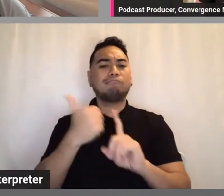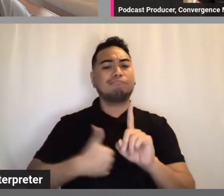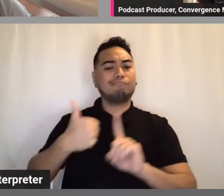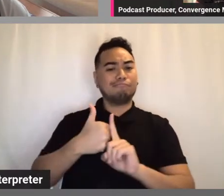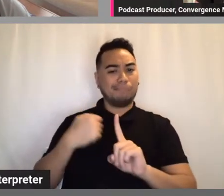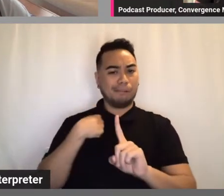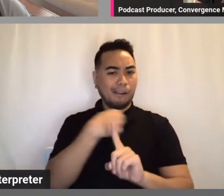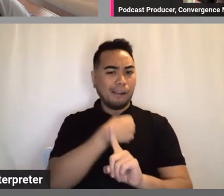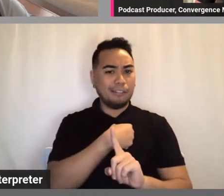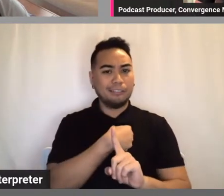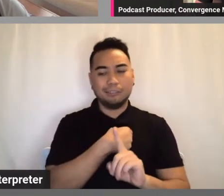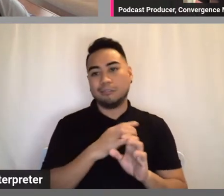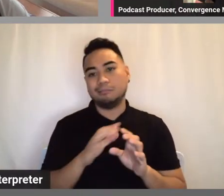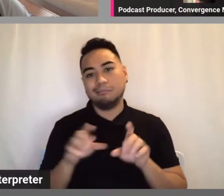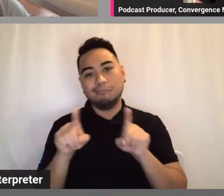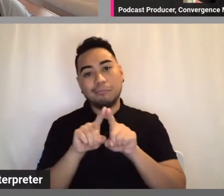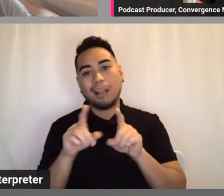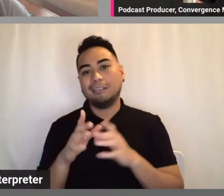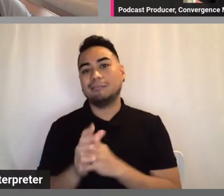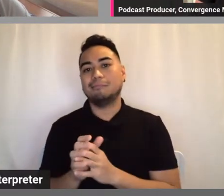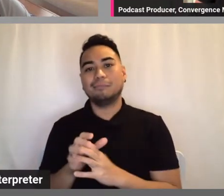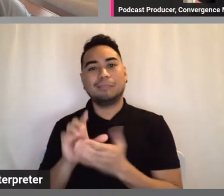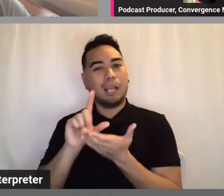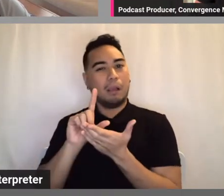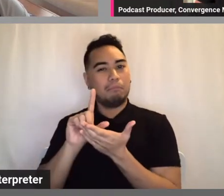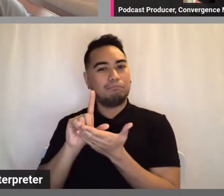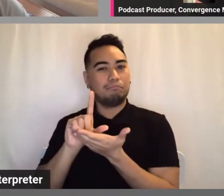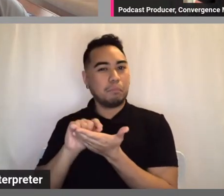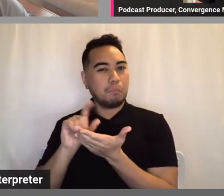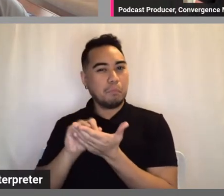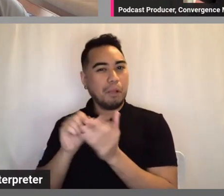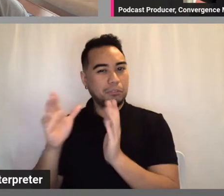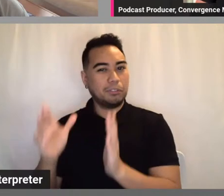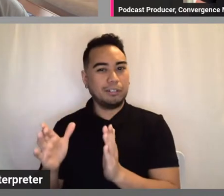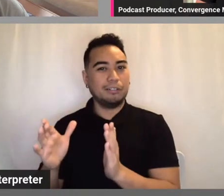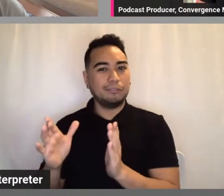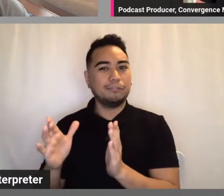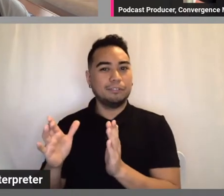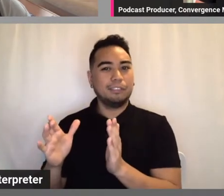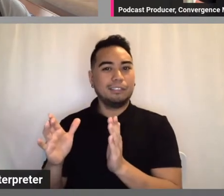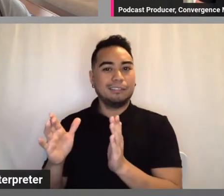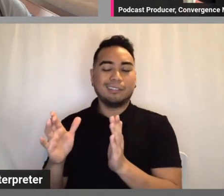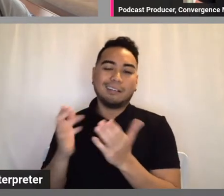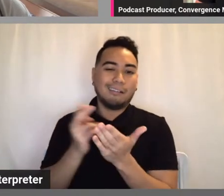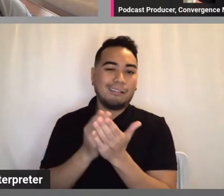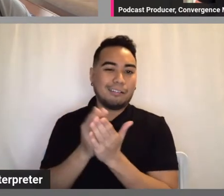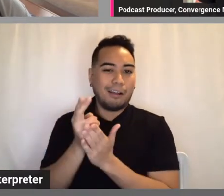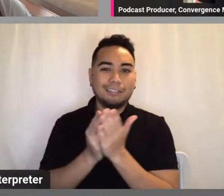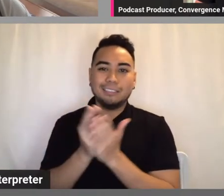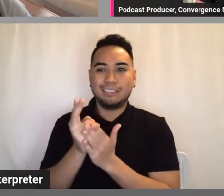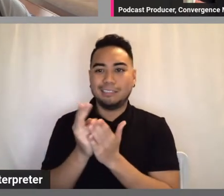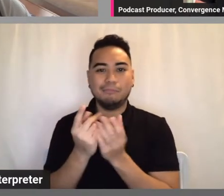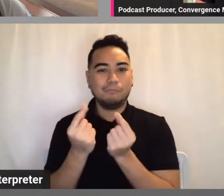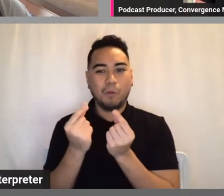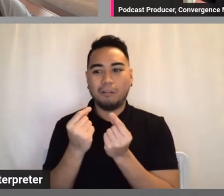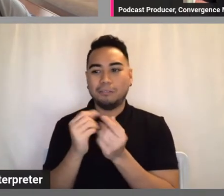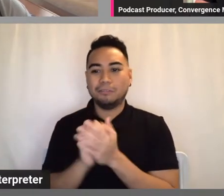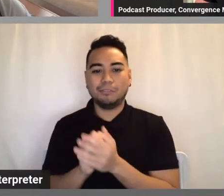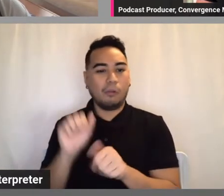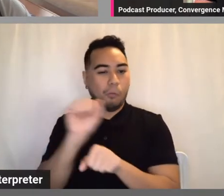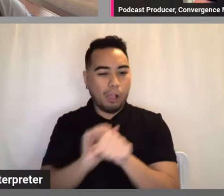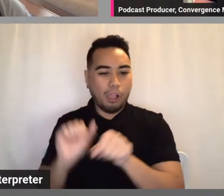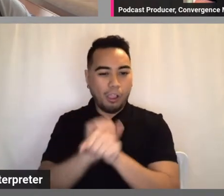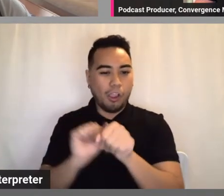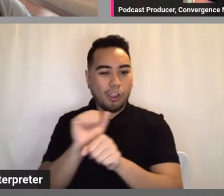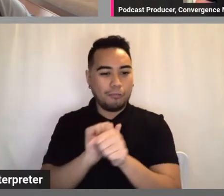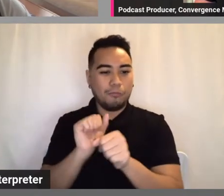a publisher editorially? And it honestly, we were doing these on late Friday afternoons for me, and I